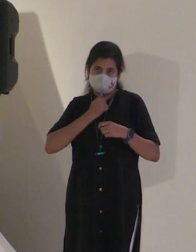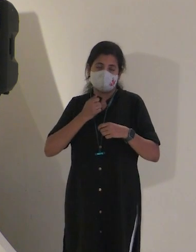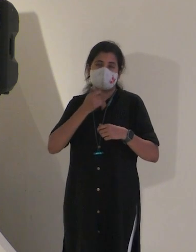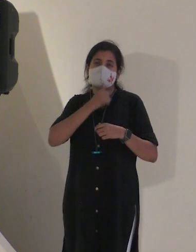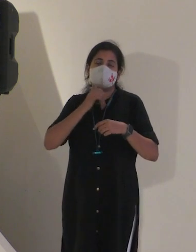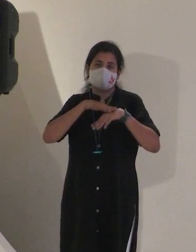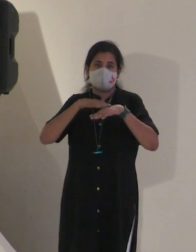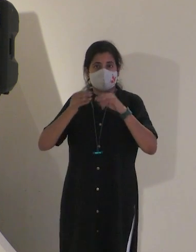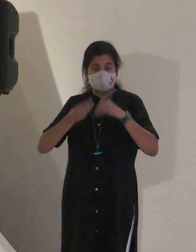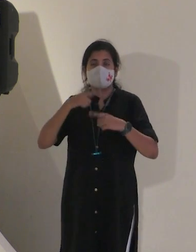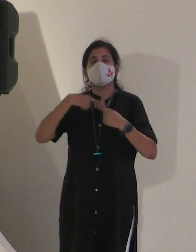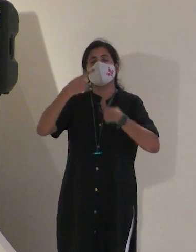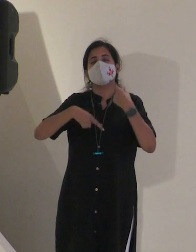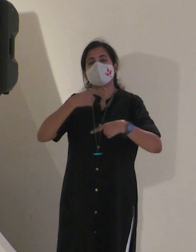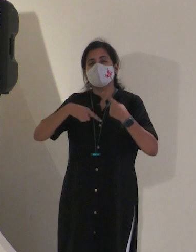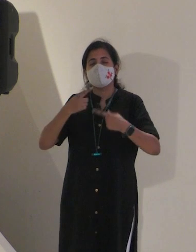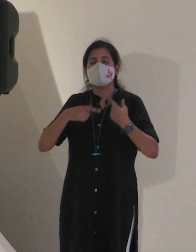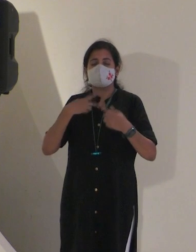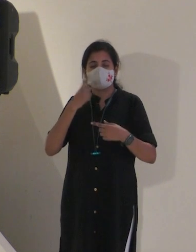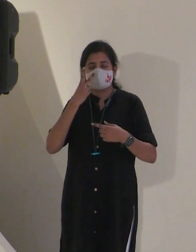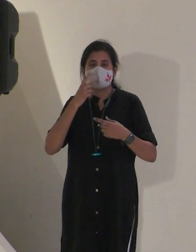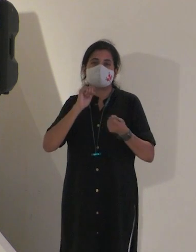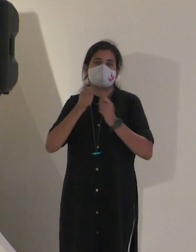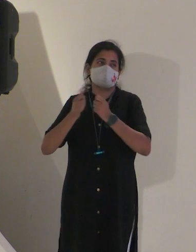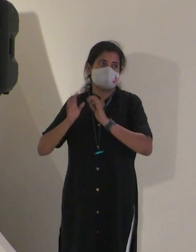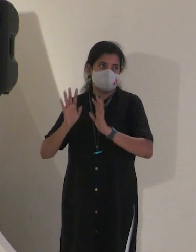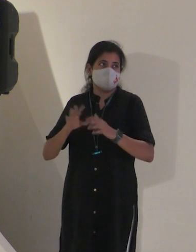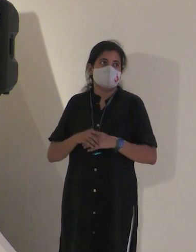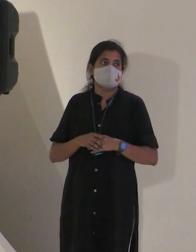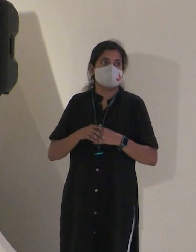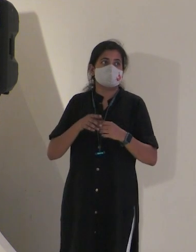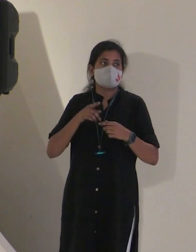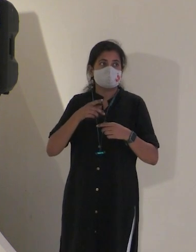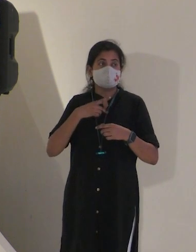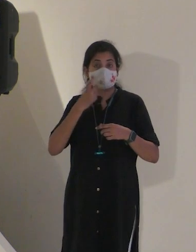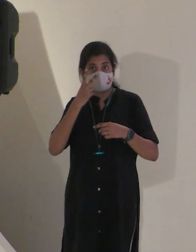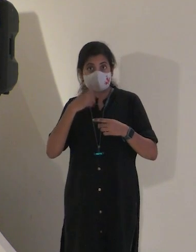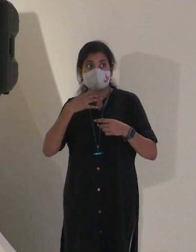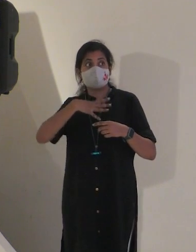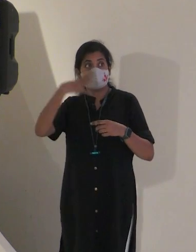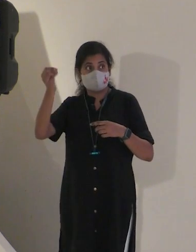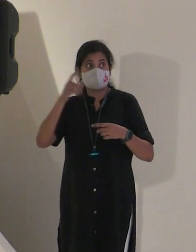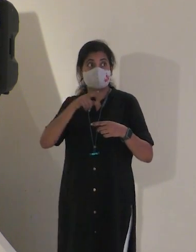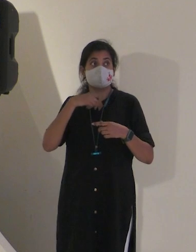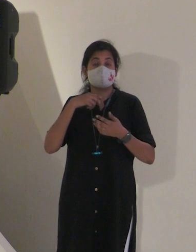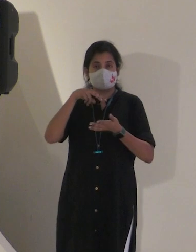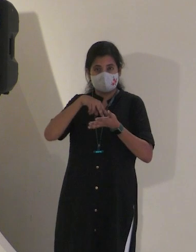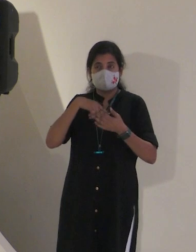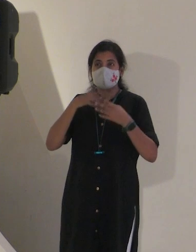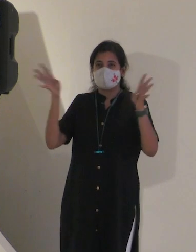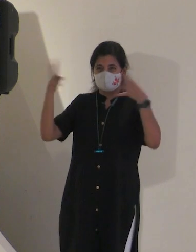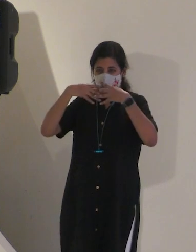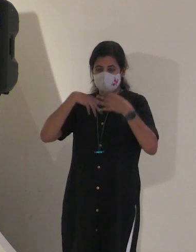everyday basis. And the thing that I can see outside, I mean, when I stand near my window,